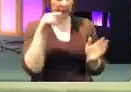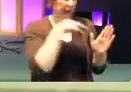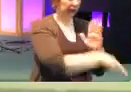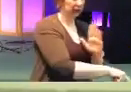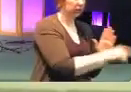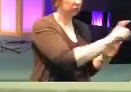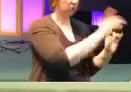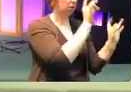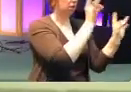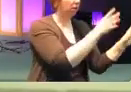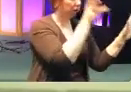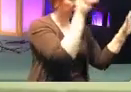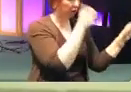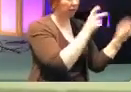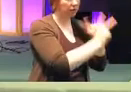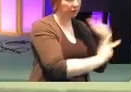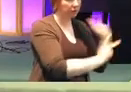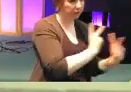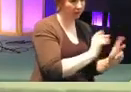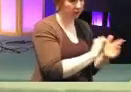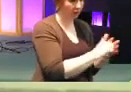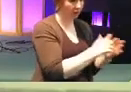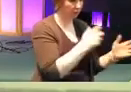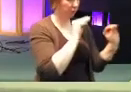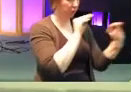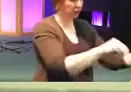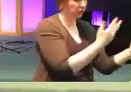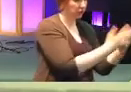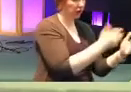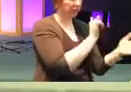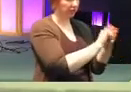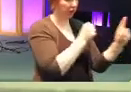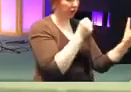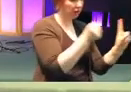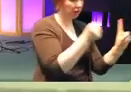people that imprisoned us, that beat us.